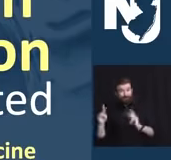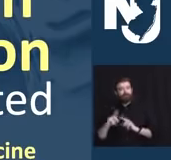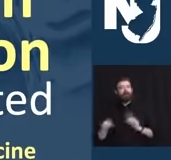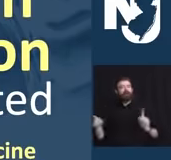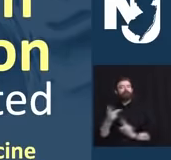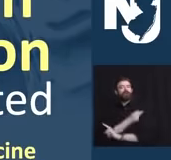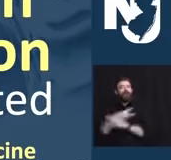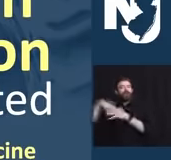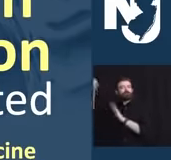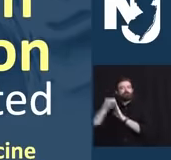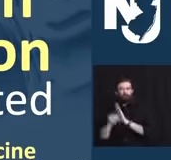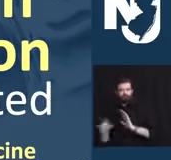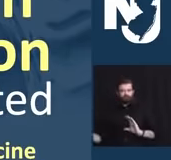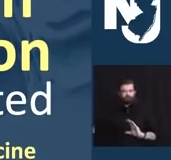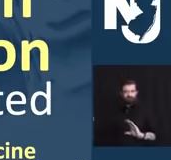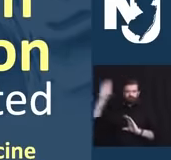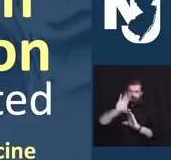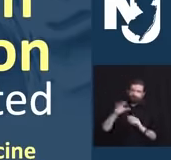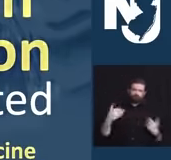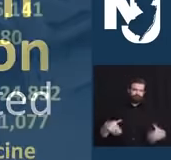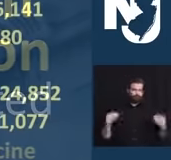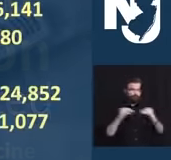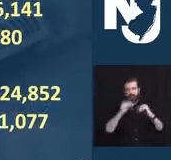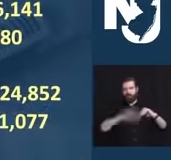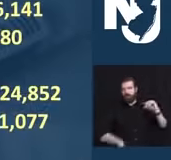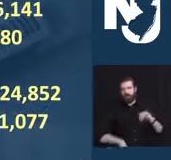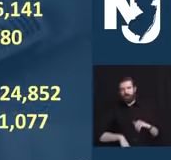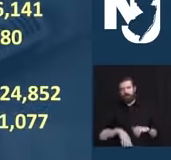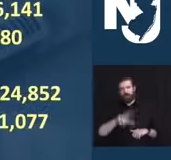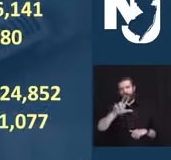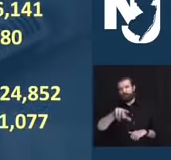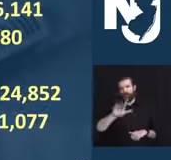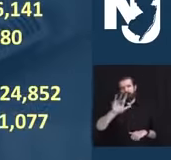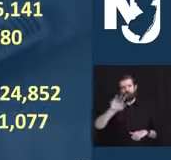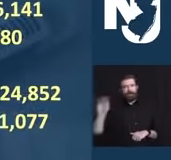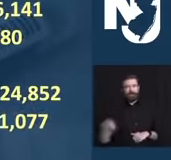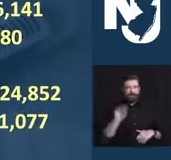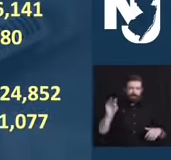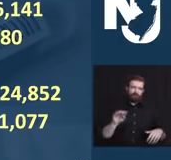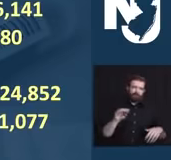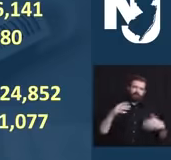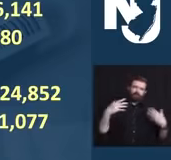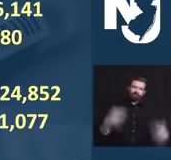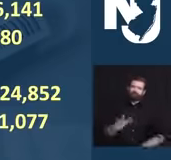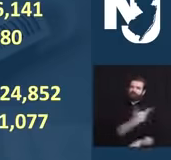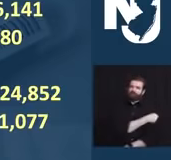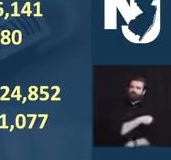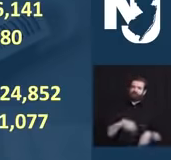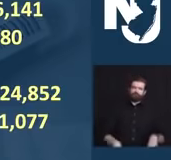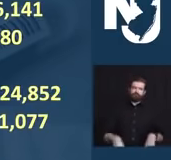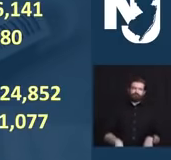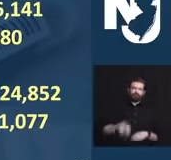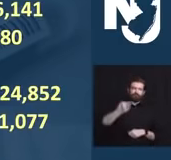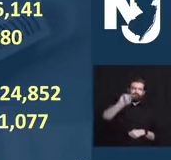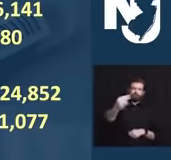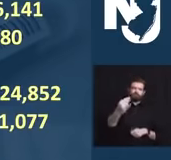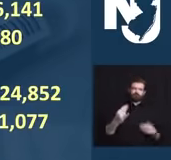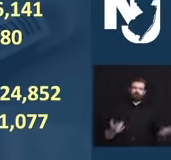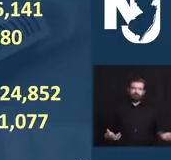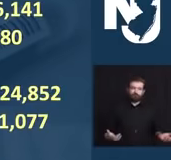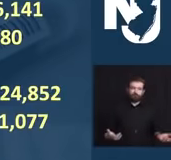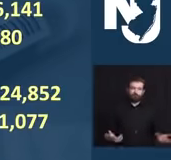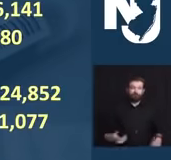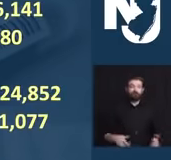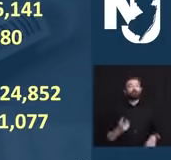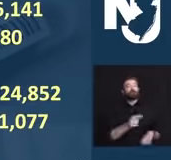more information. And as we see the number of vaccinated individuals climb, we continue to see the numbers of new coronavirus